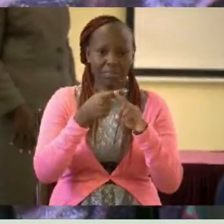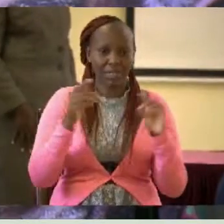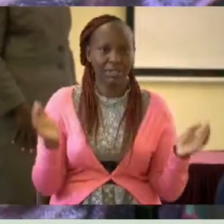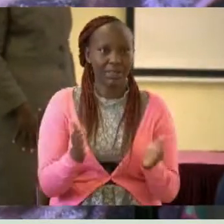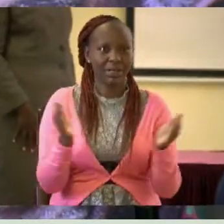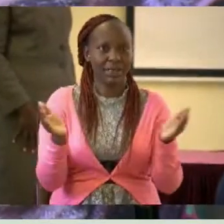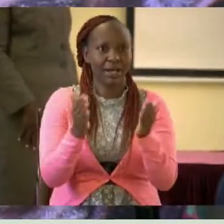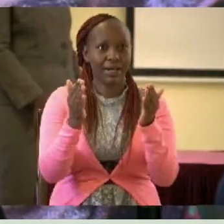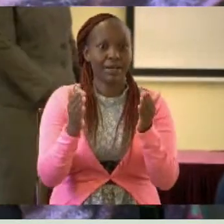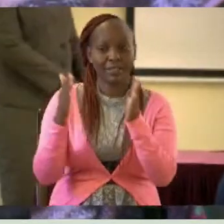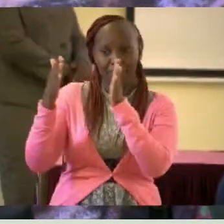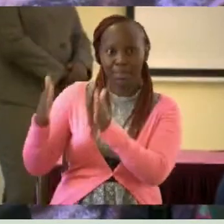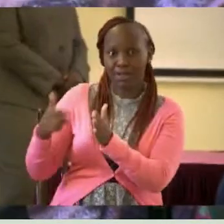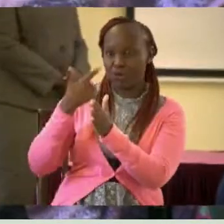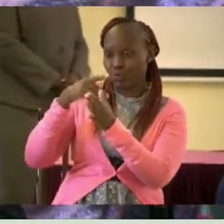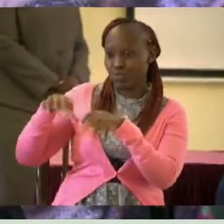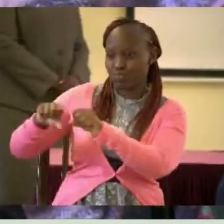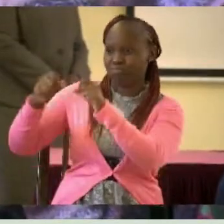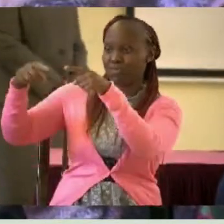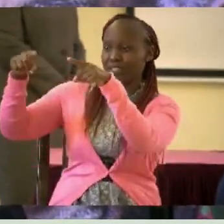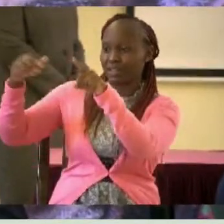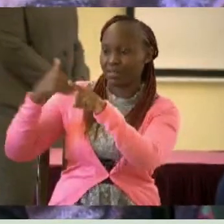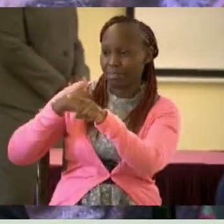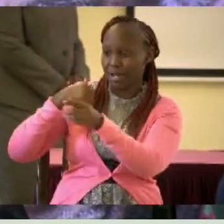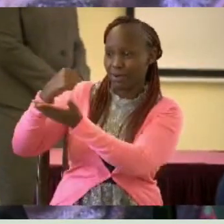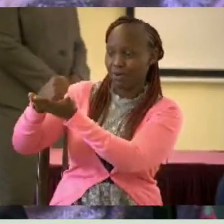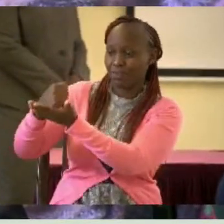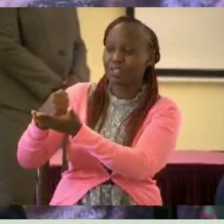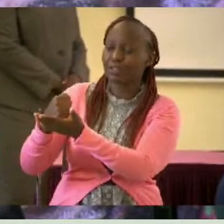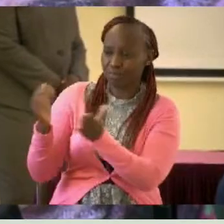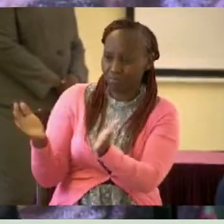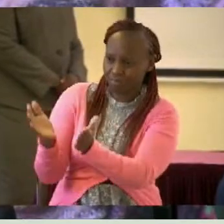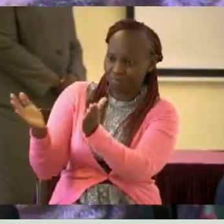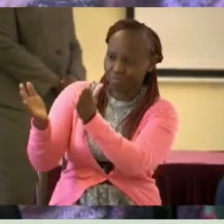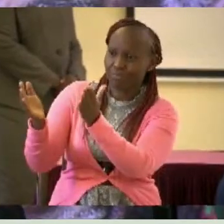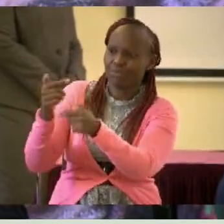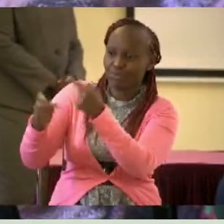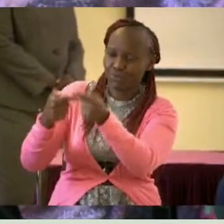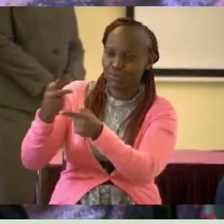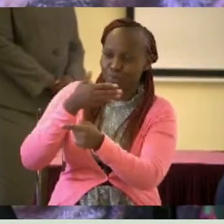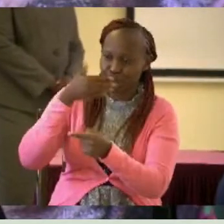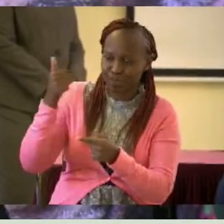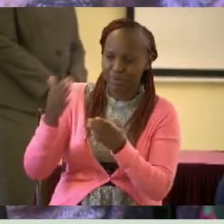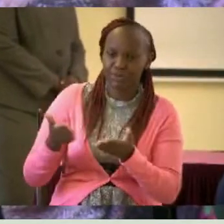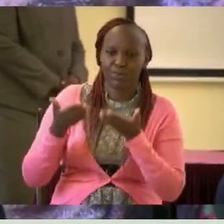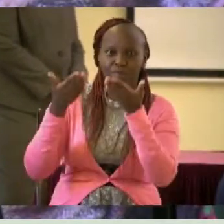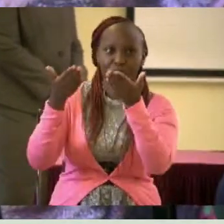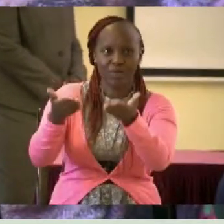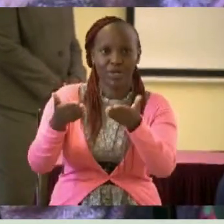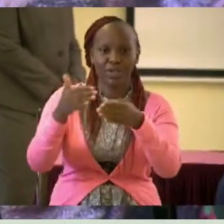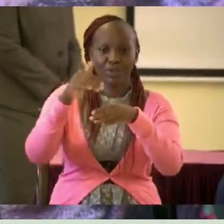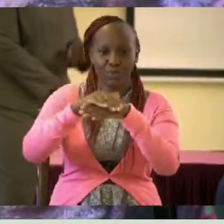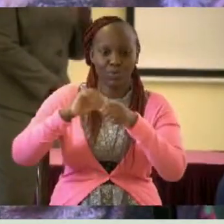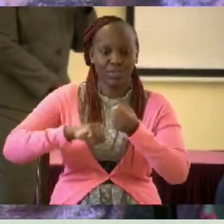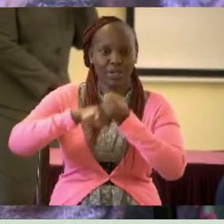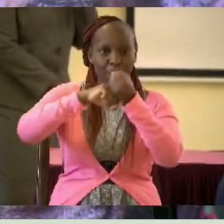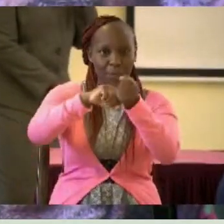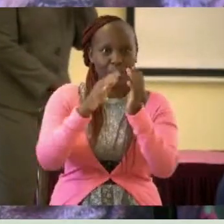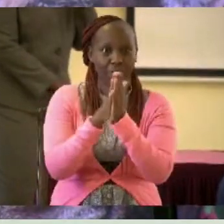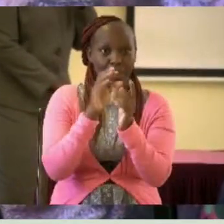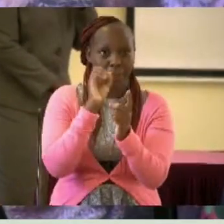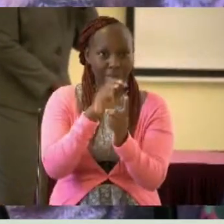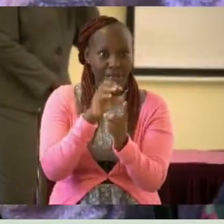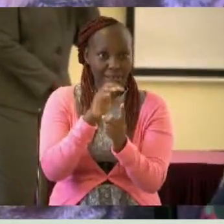my successor and my colleagues to do the best and to provide appropriate support and